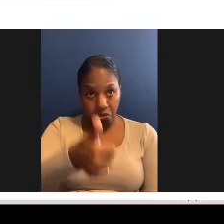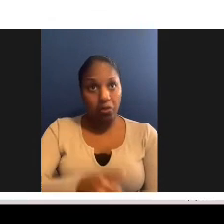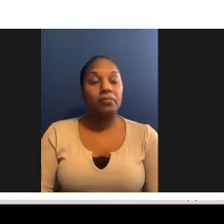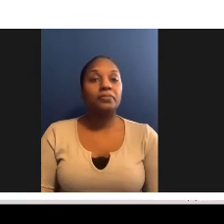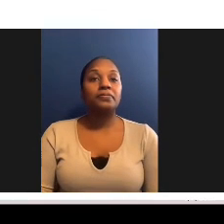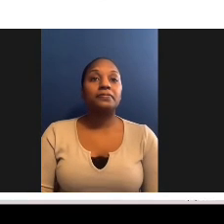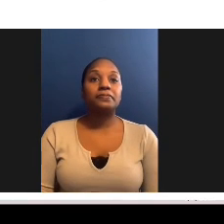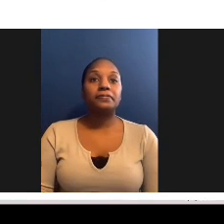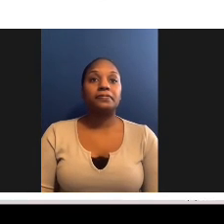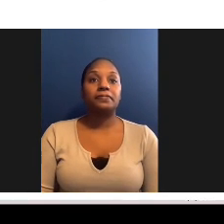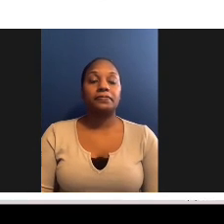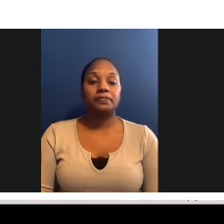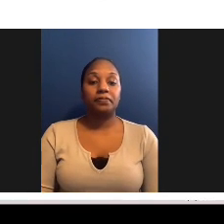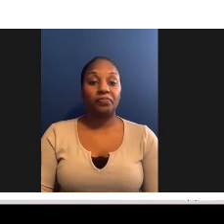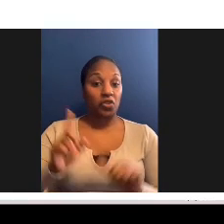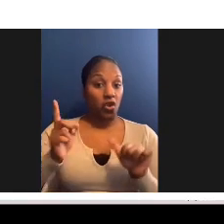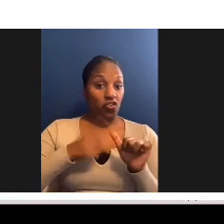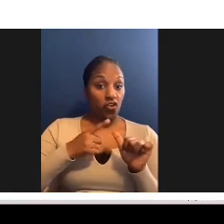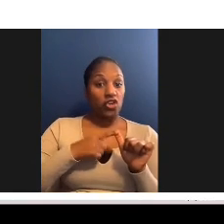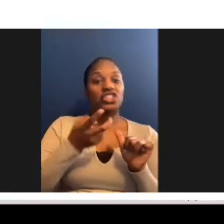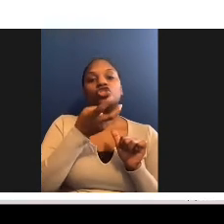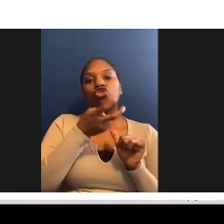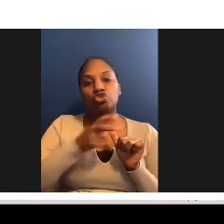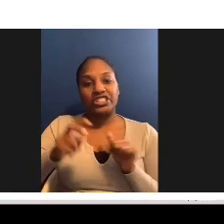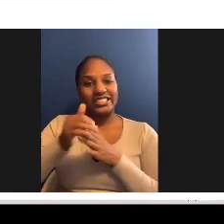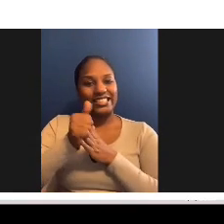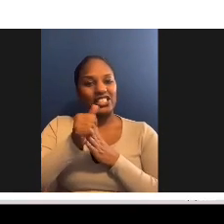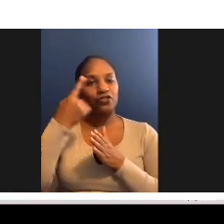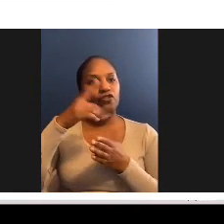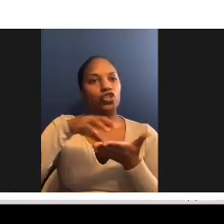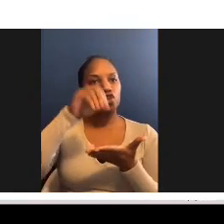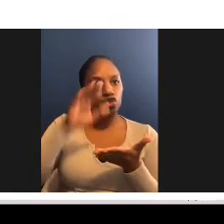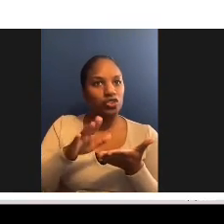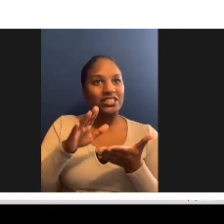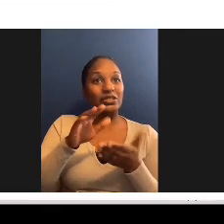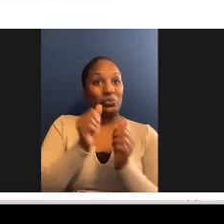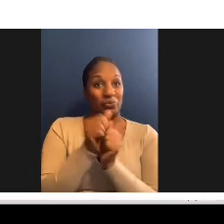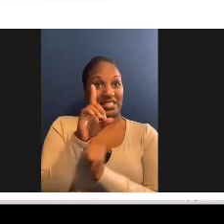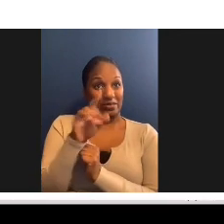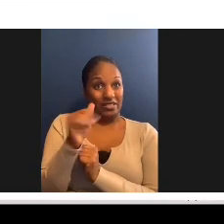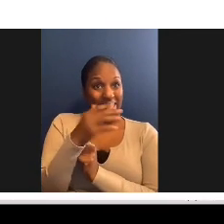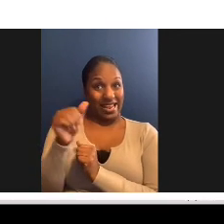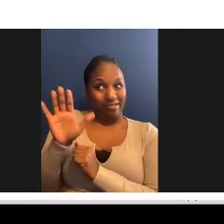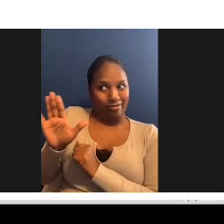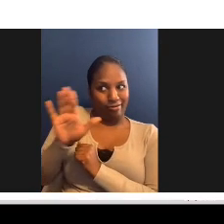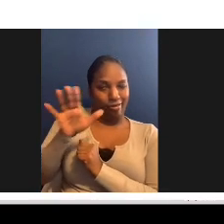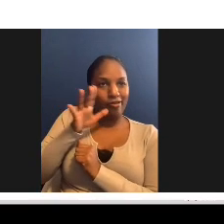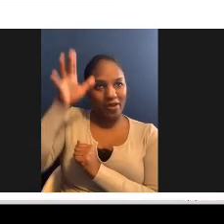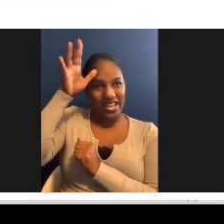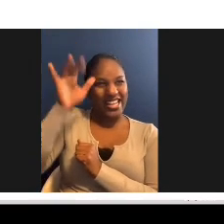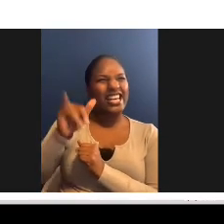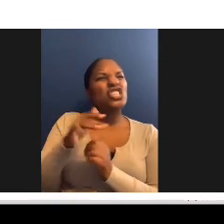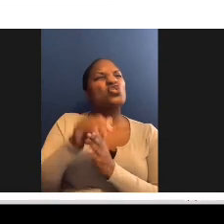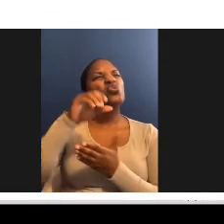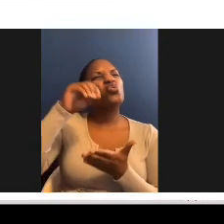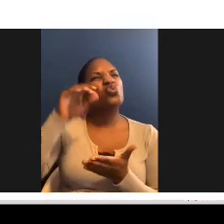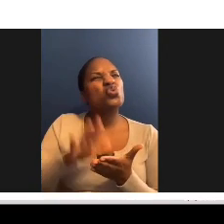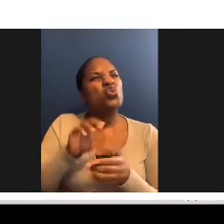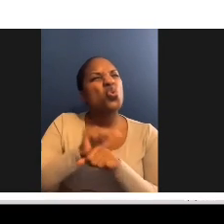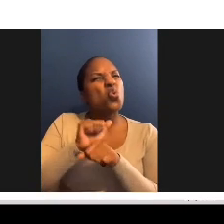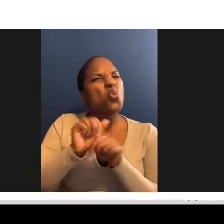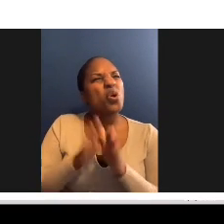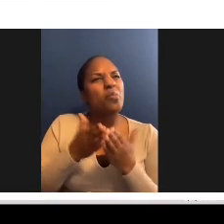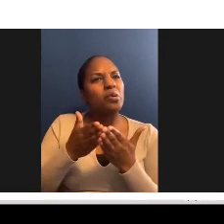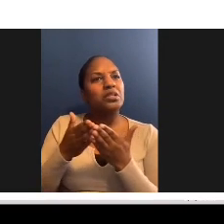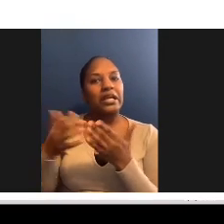The first here is the Transition Guide for Students with Disabilities and Their Parents. This basically is like a student workbook that goes hand in hand with our